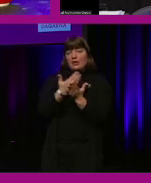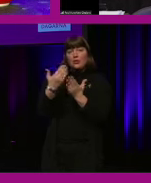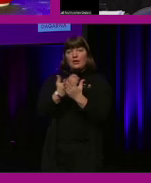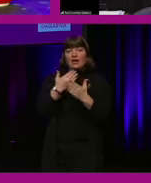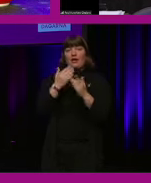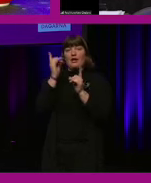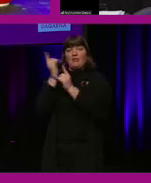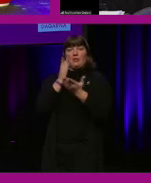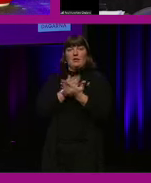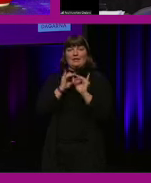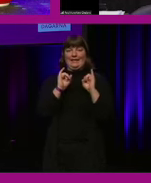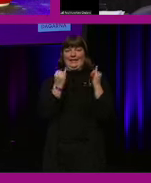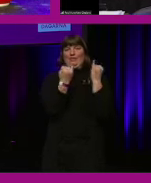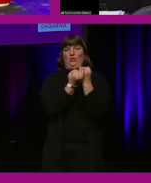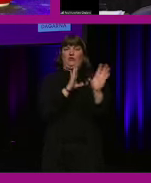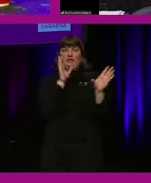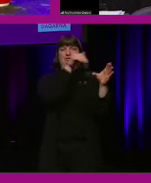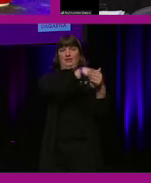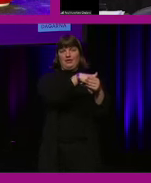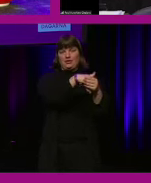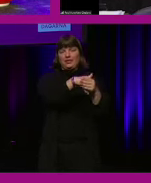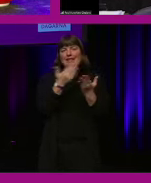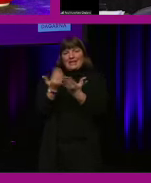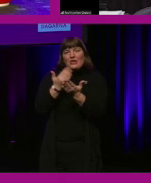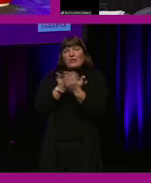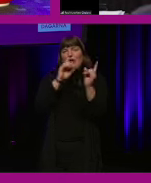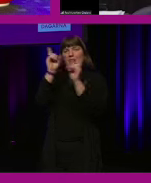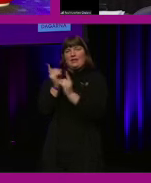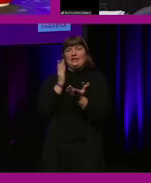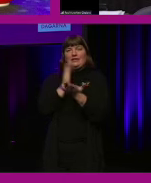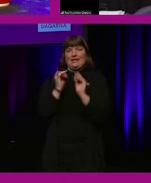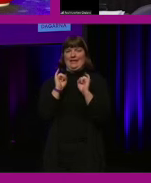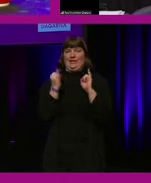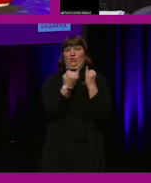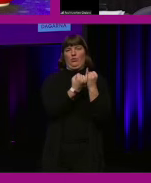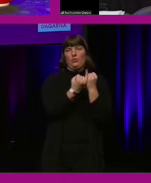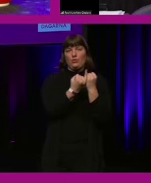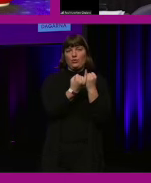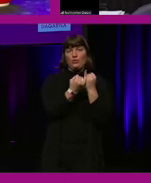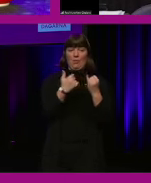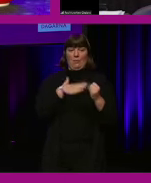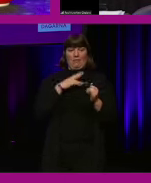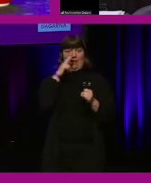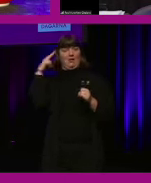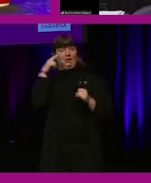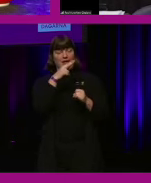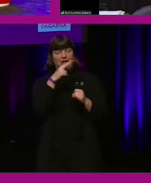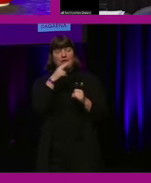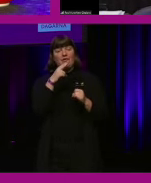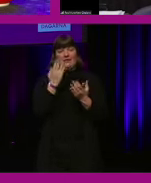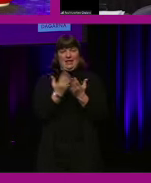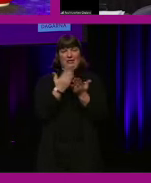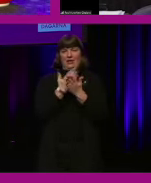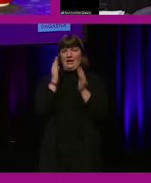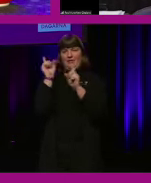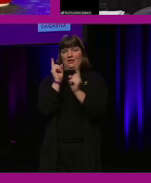rights institutions. National human rights institutions with, in my view, national human rights institutions